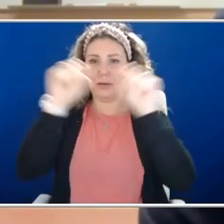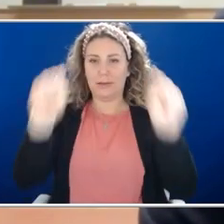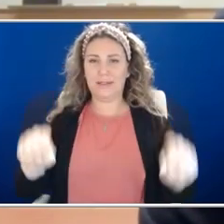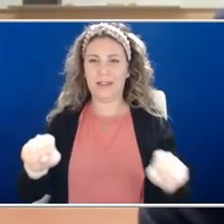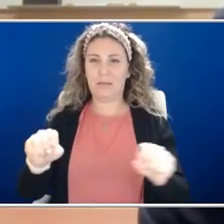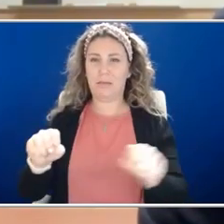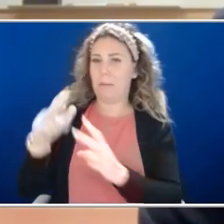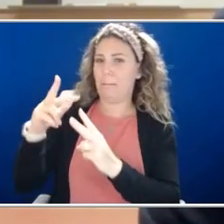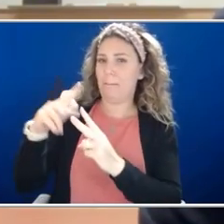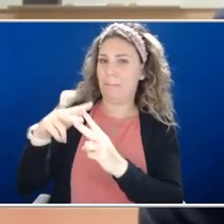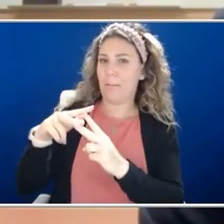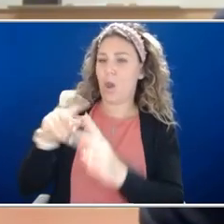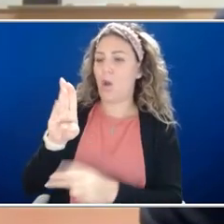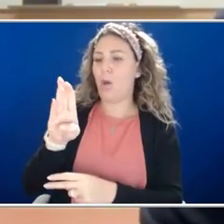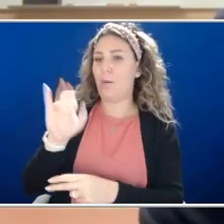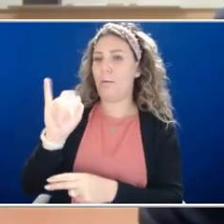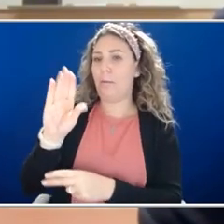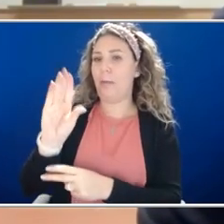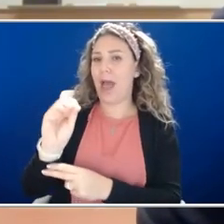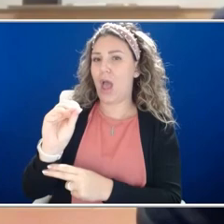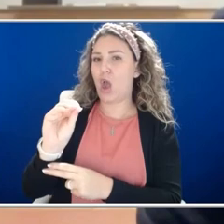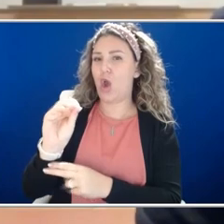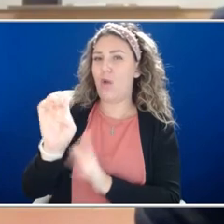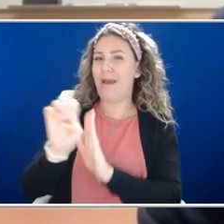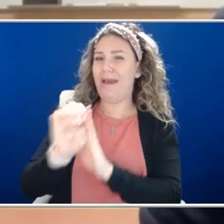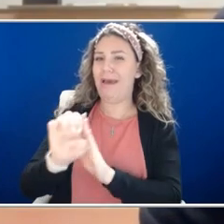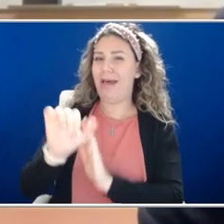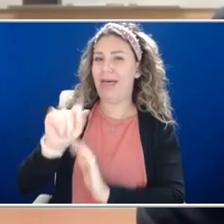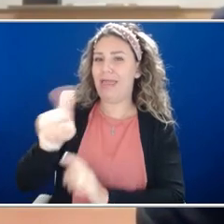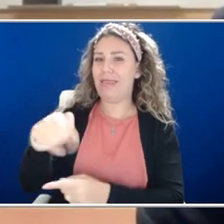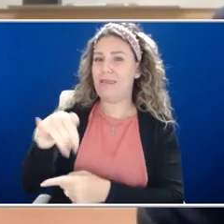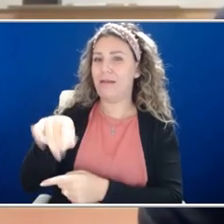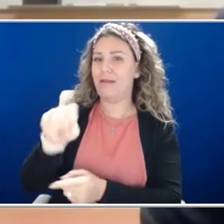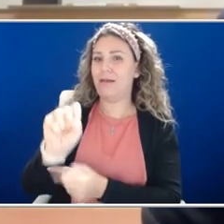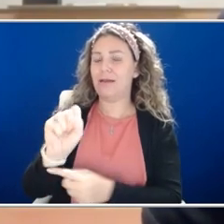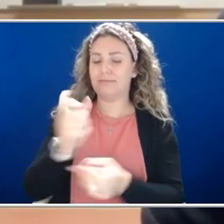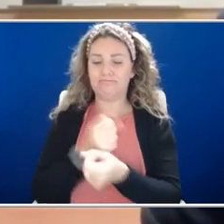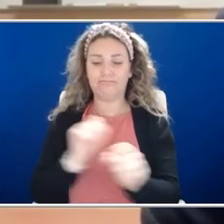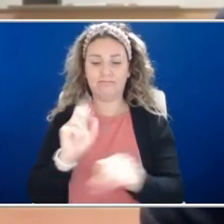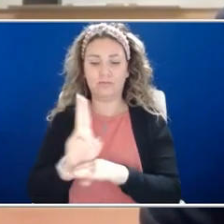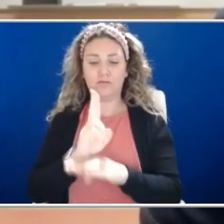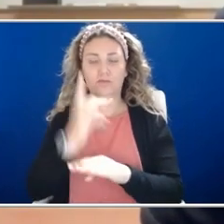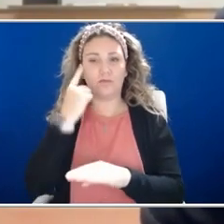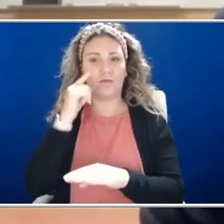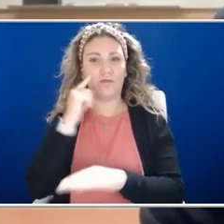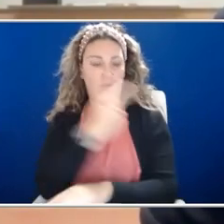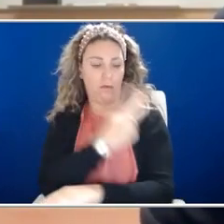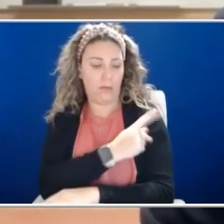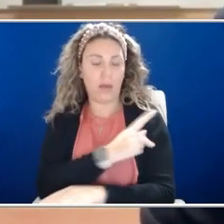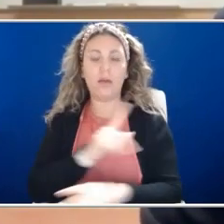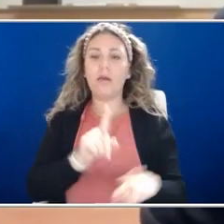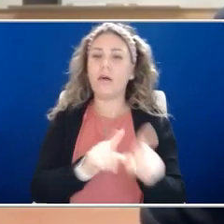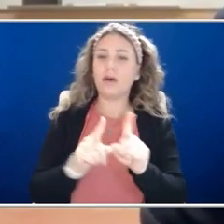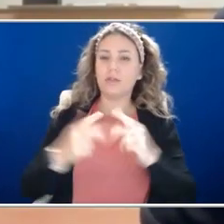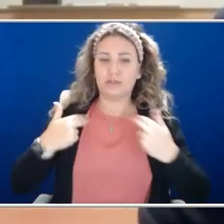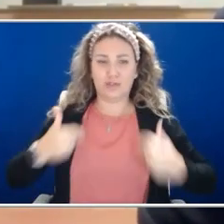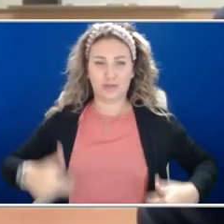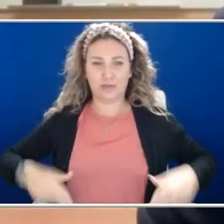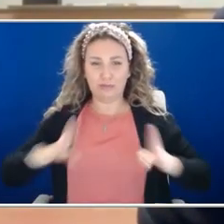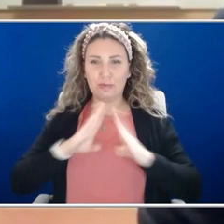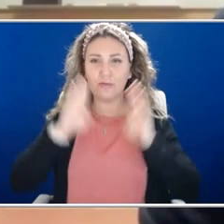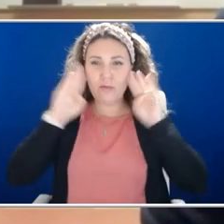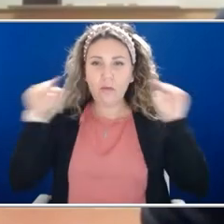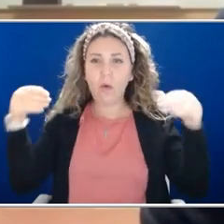of bioethics to be able to create a safe usage for the patient, but also how do we put the human at the center of